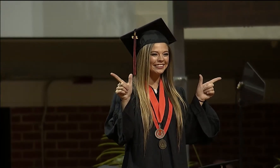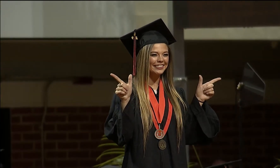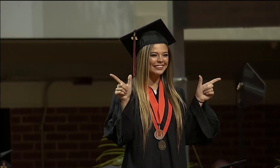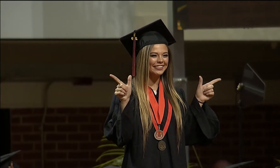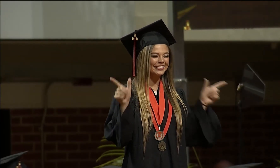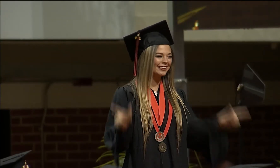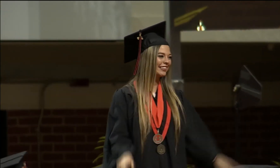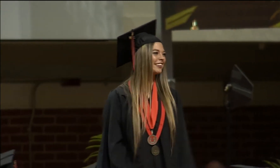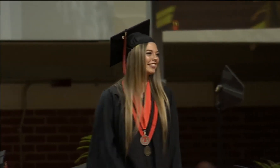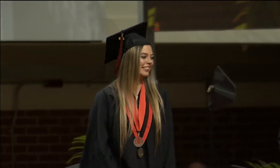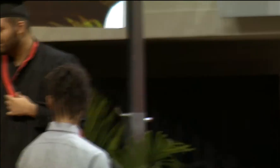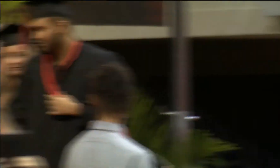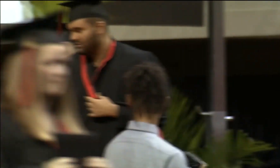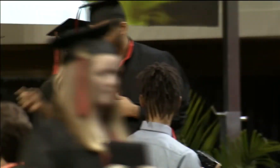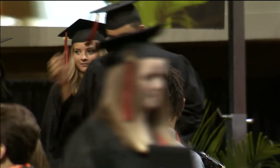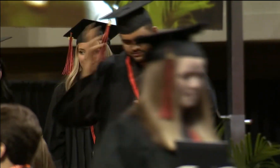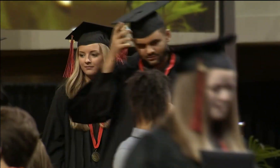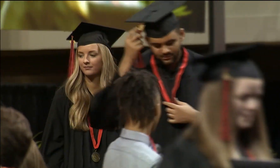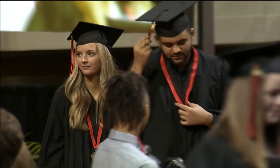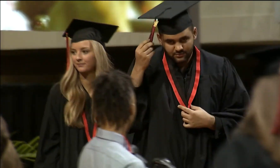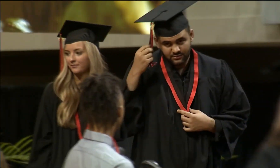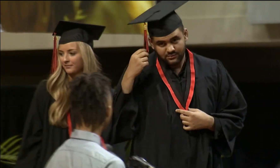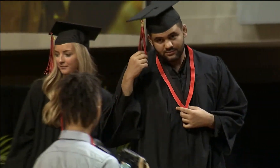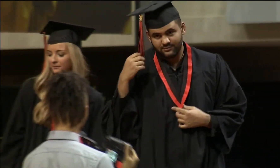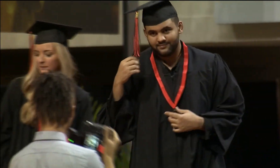Lauren Regal.